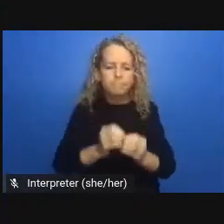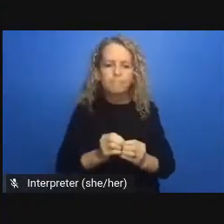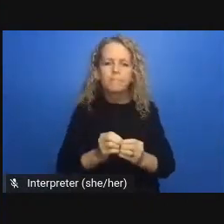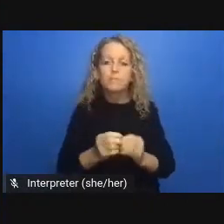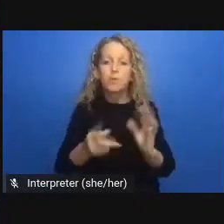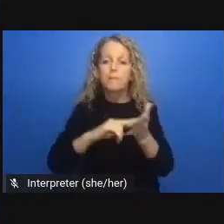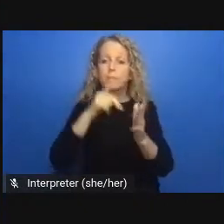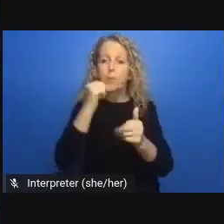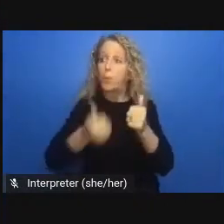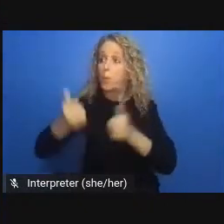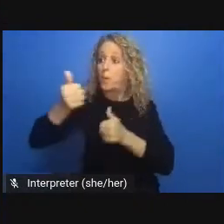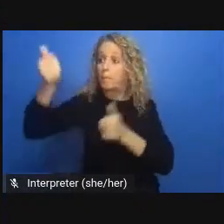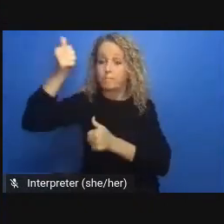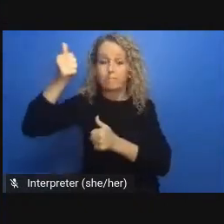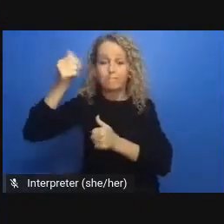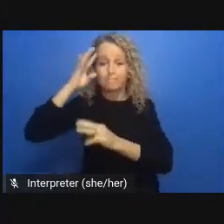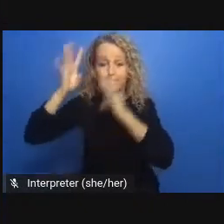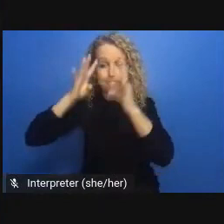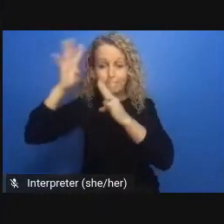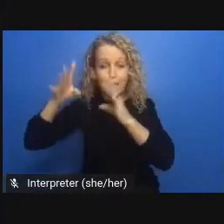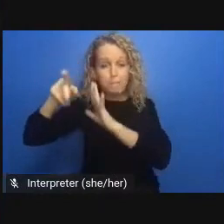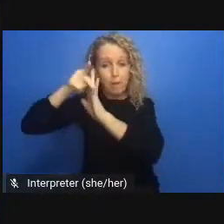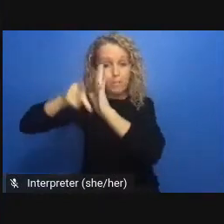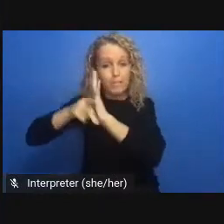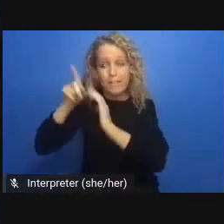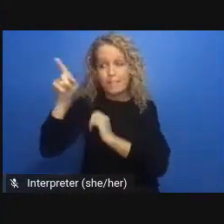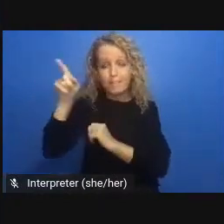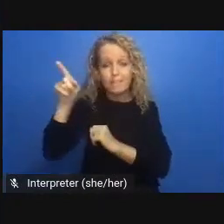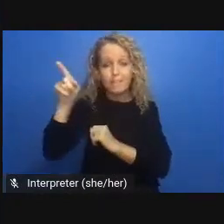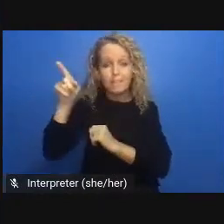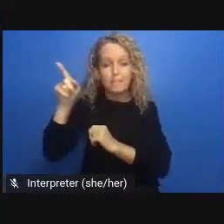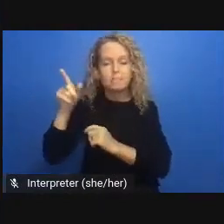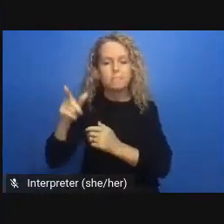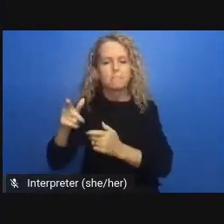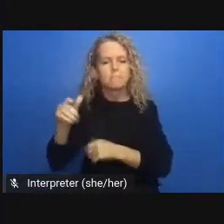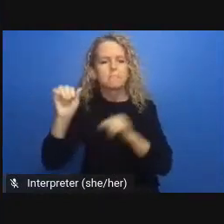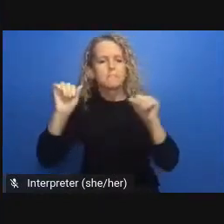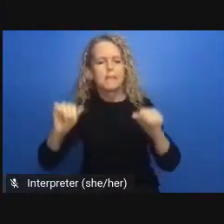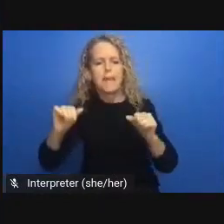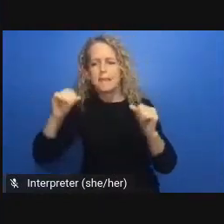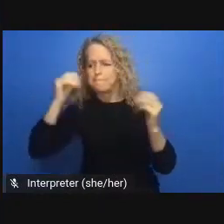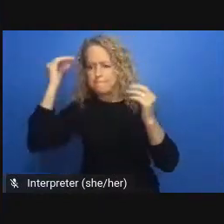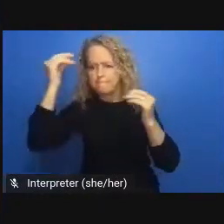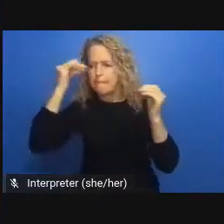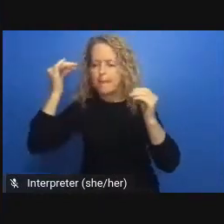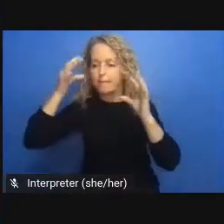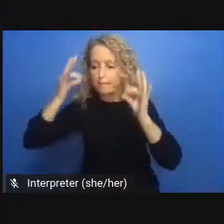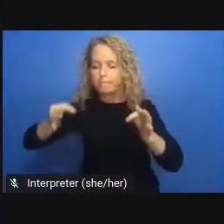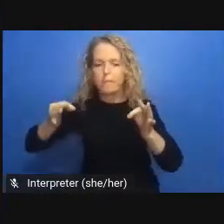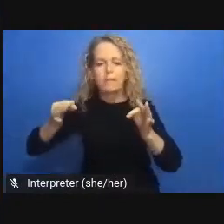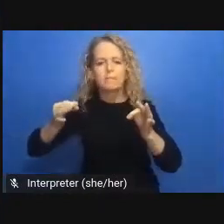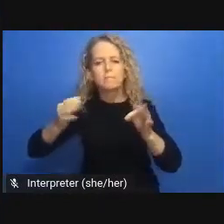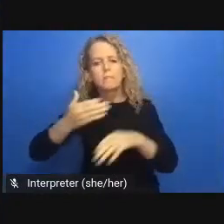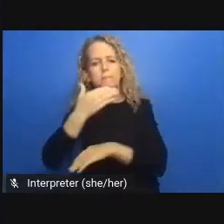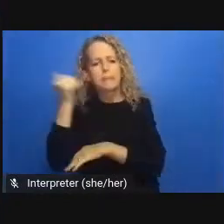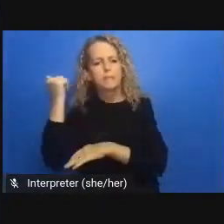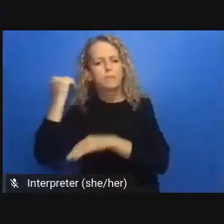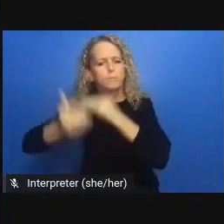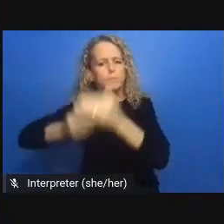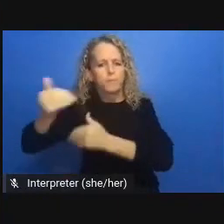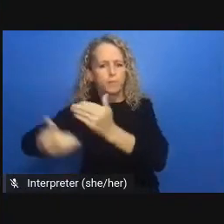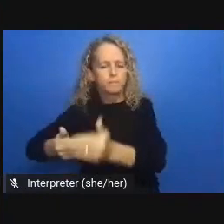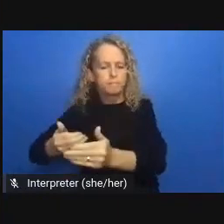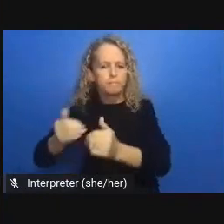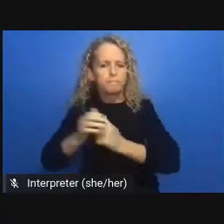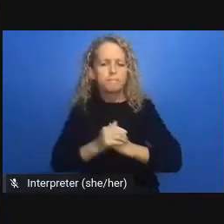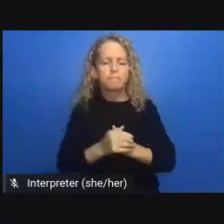policymakers, and how this can lead to just better decision making on the whole. And there's a certain amount of